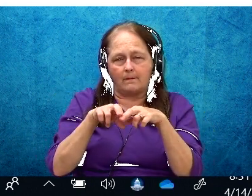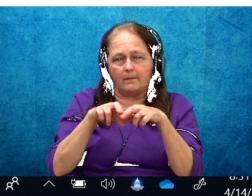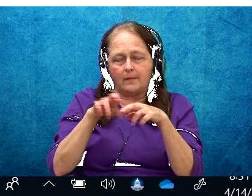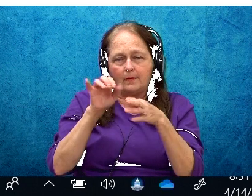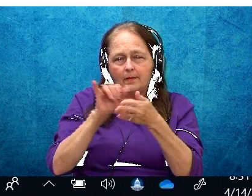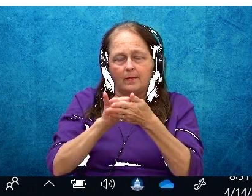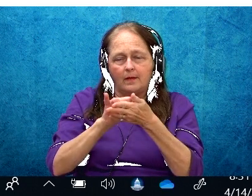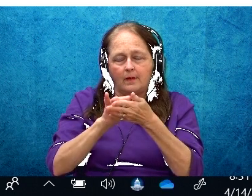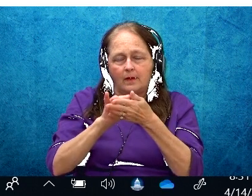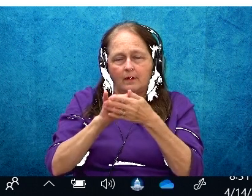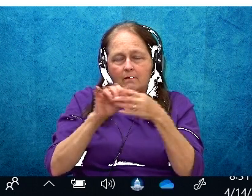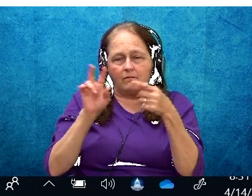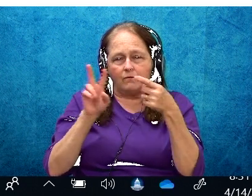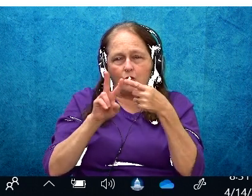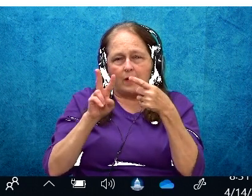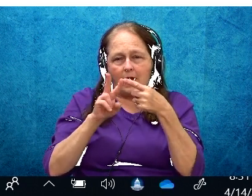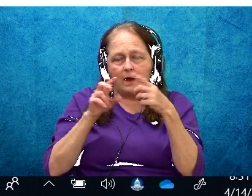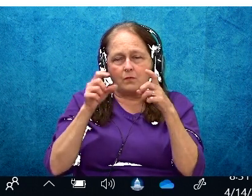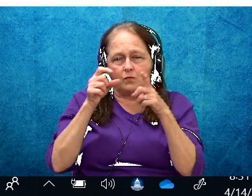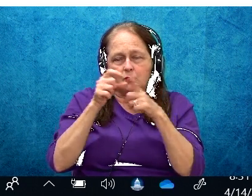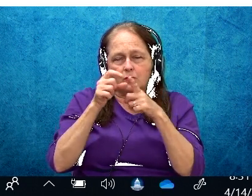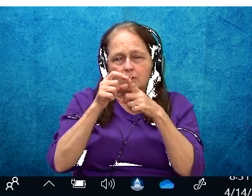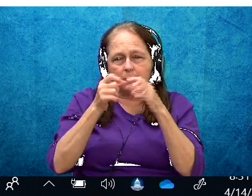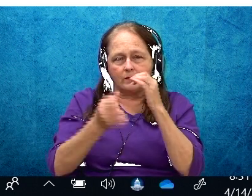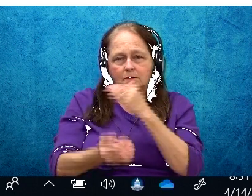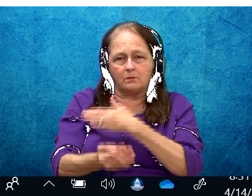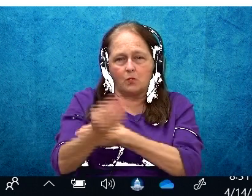start with our vocabulary this morning.